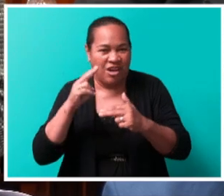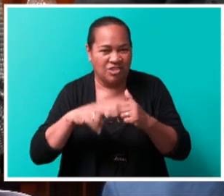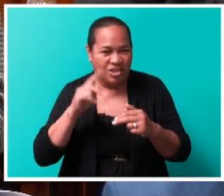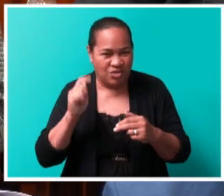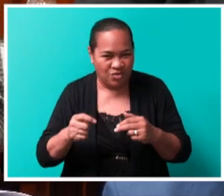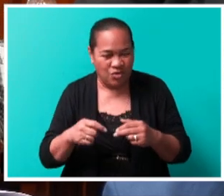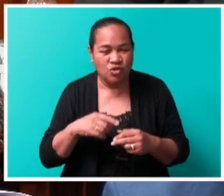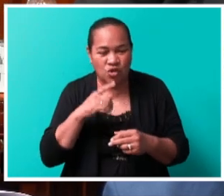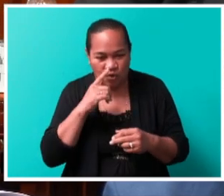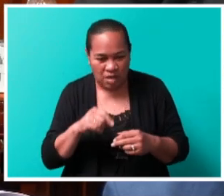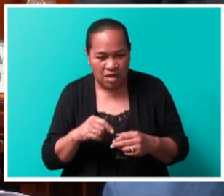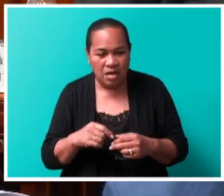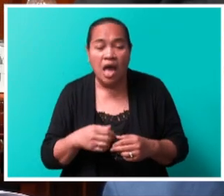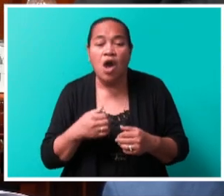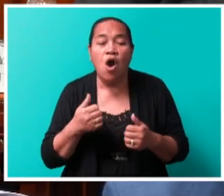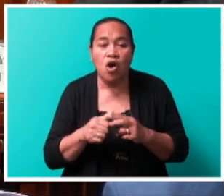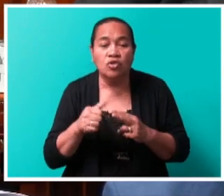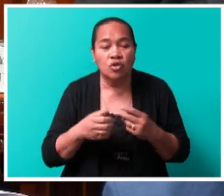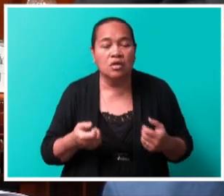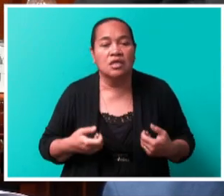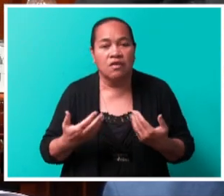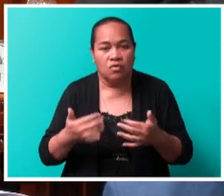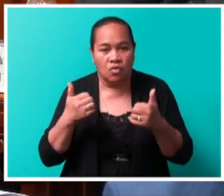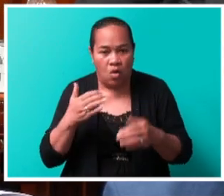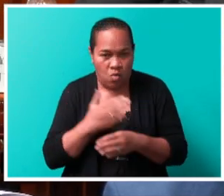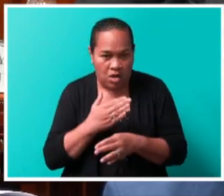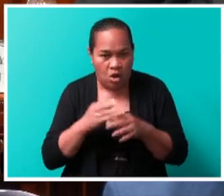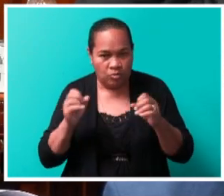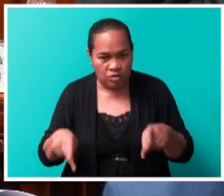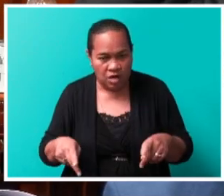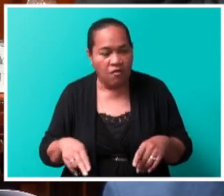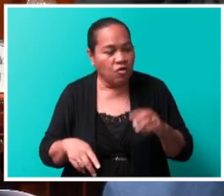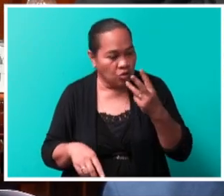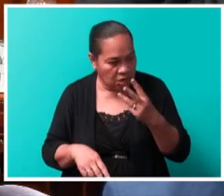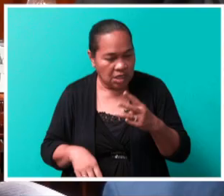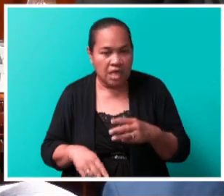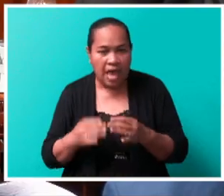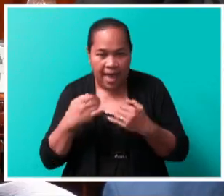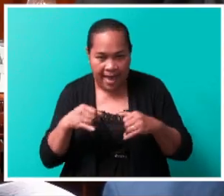huge opportunities for the people of Onelau, Obolau, and Moala. Now, Valiu.